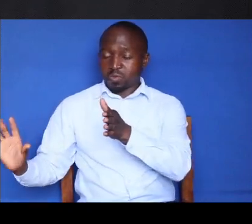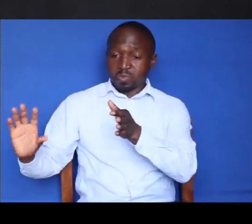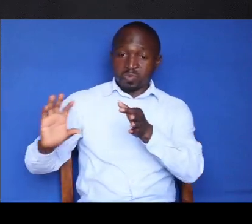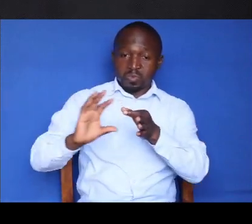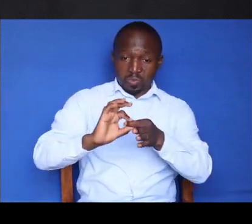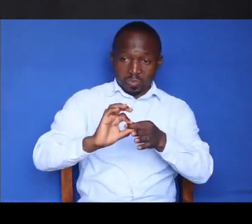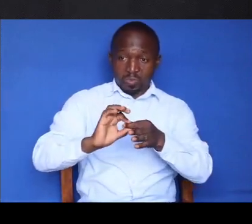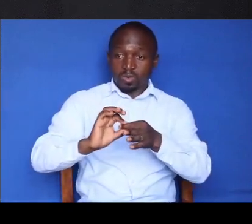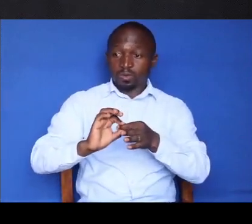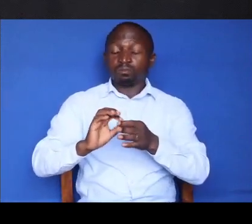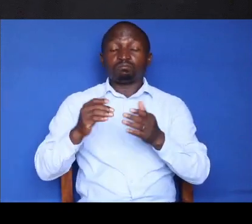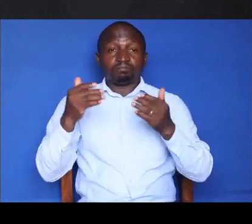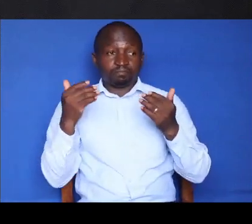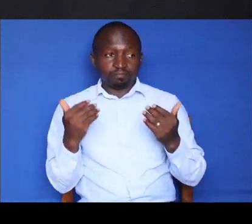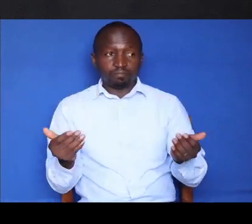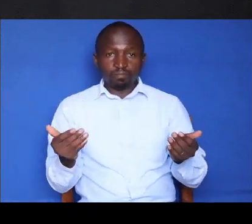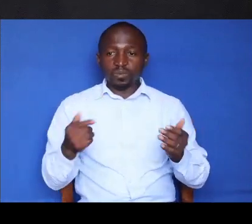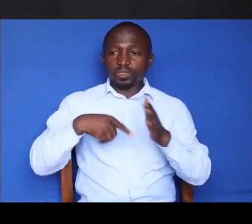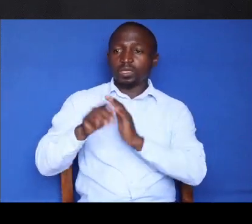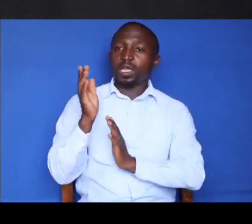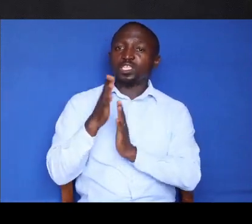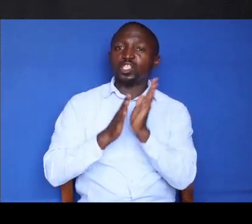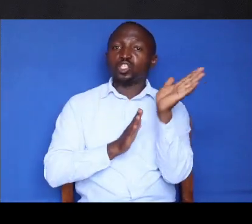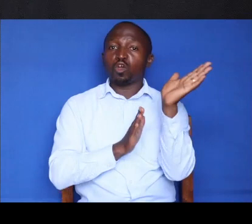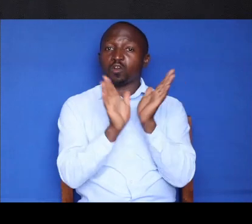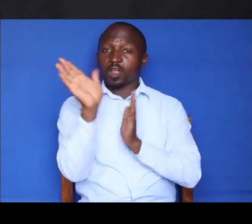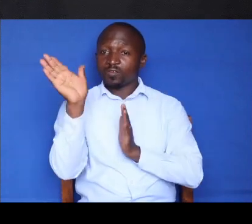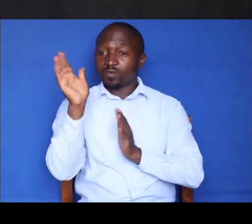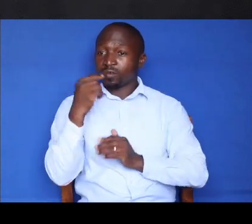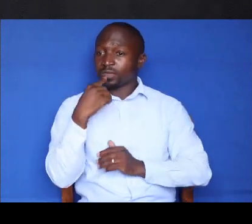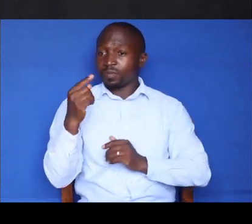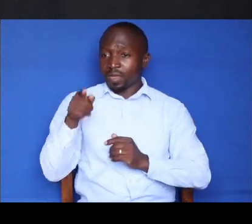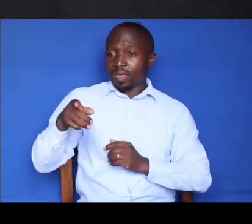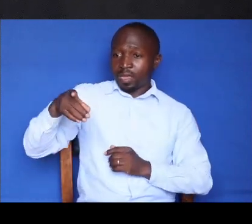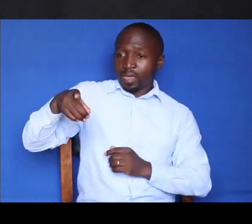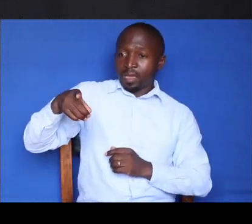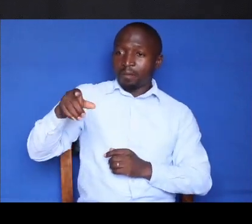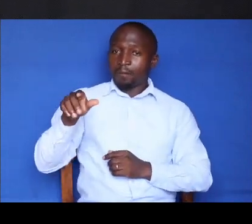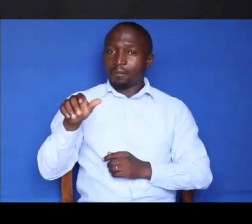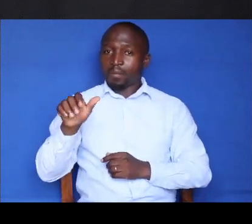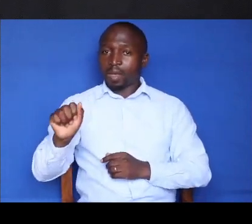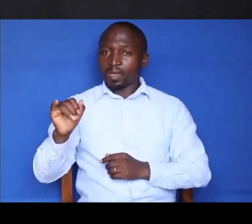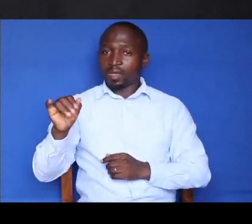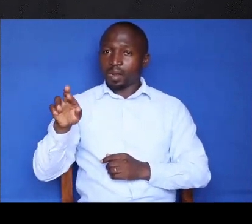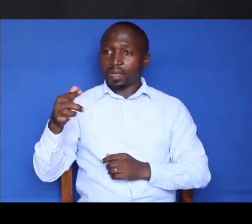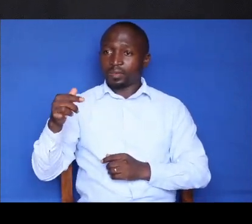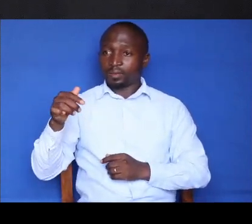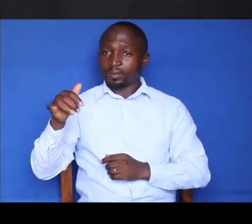Another river into which a river diverged in geographical perspective understood as a pirate